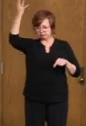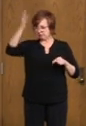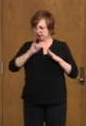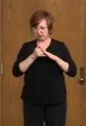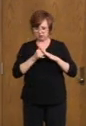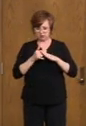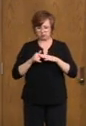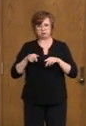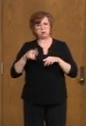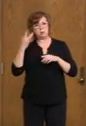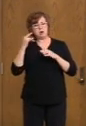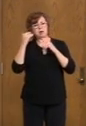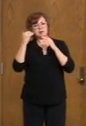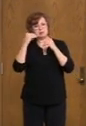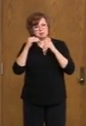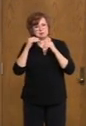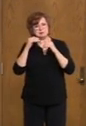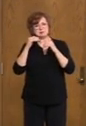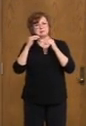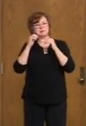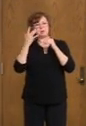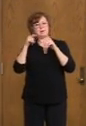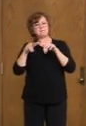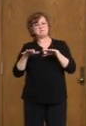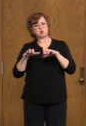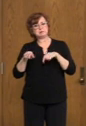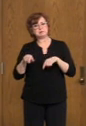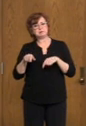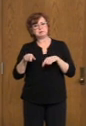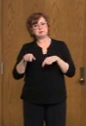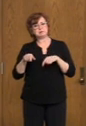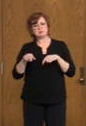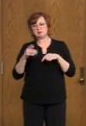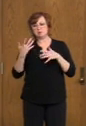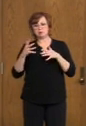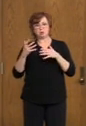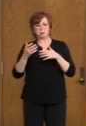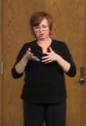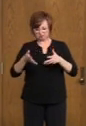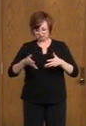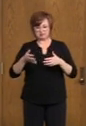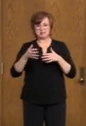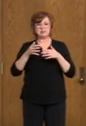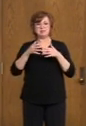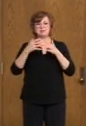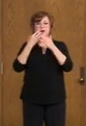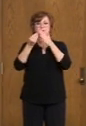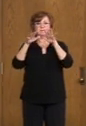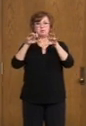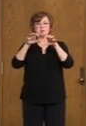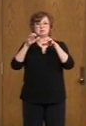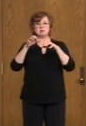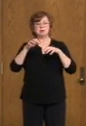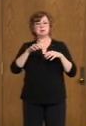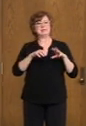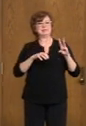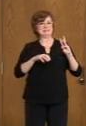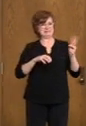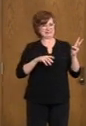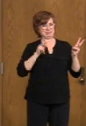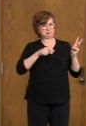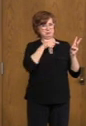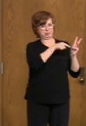frozen vaccine. We can't take it back with the Pfizer product, and we didn't want to waste it. The 6 individuals that did receive it on the assisted living